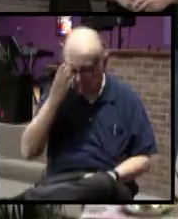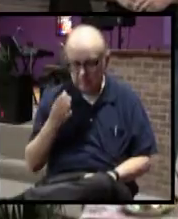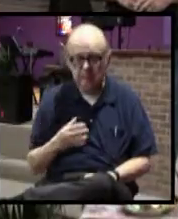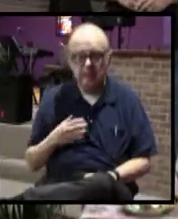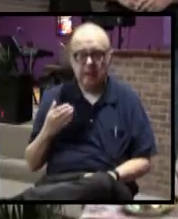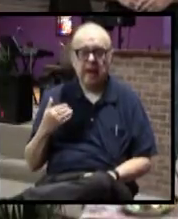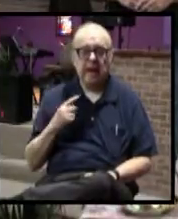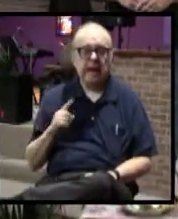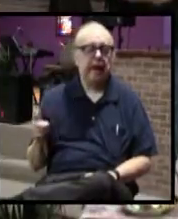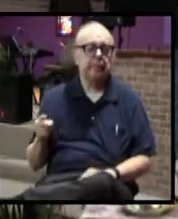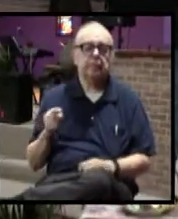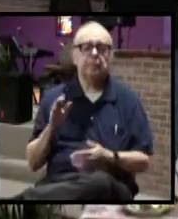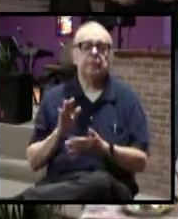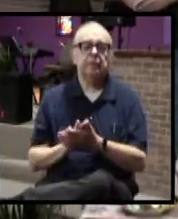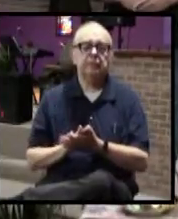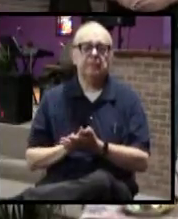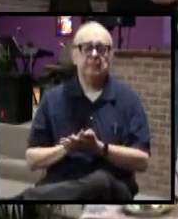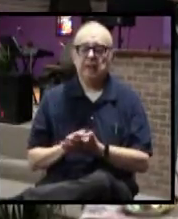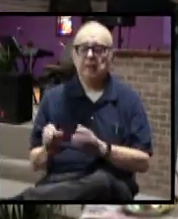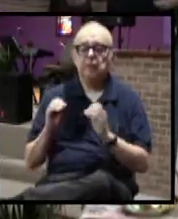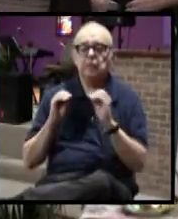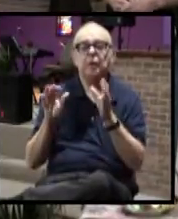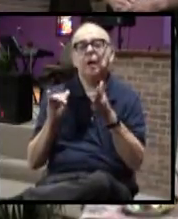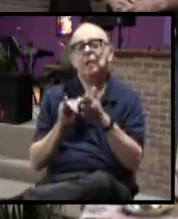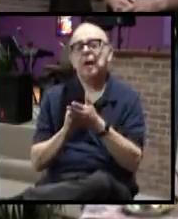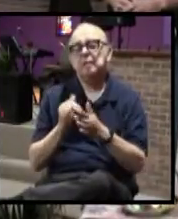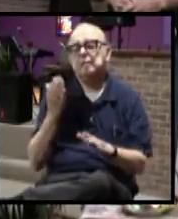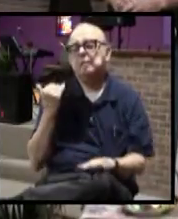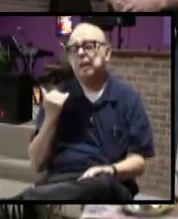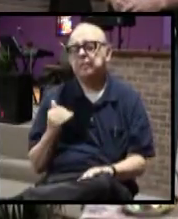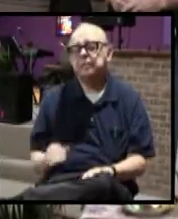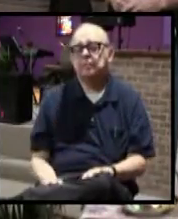had those beliefs. That's what they were taught.